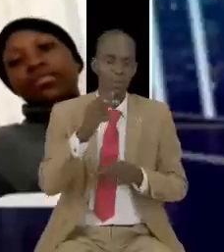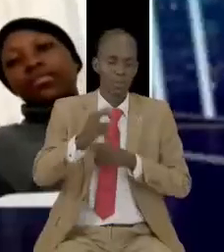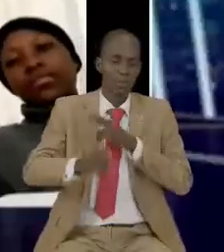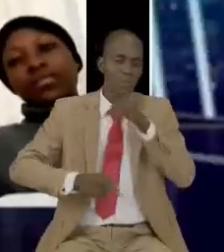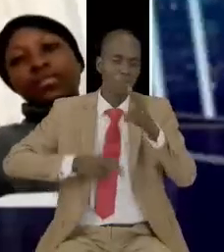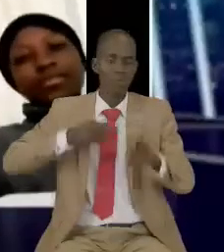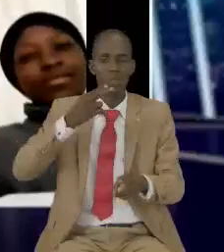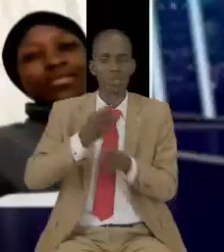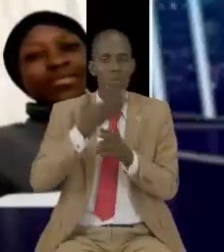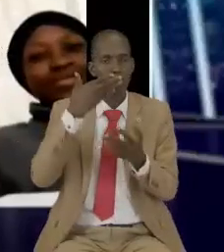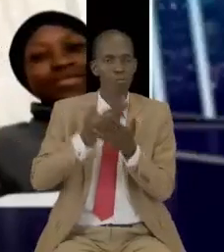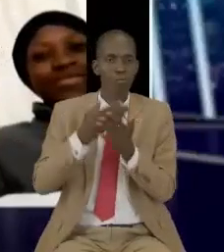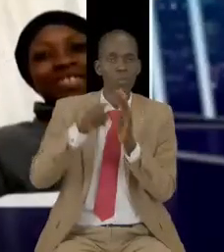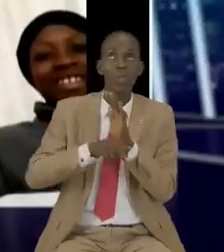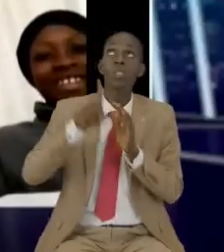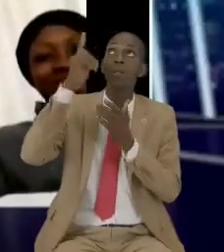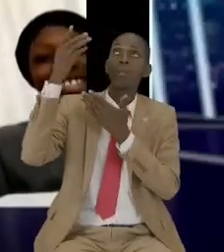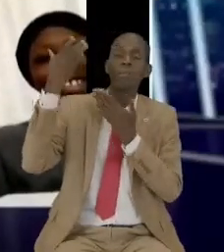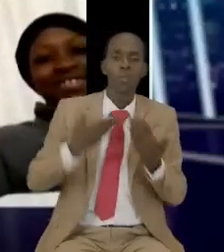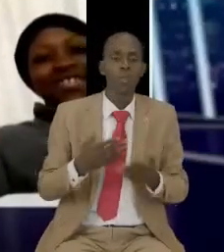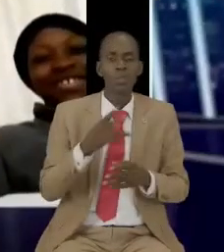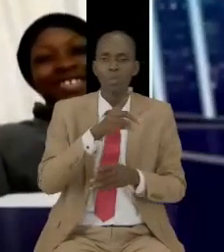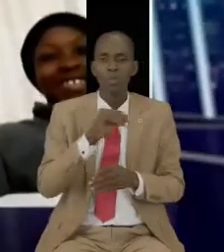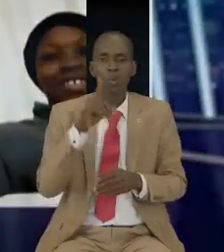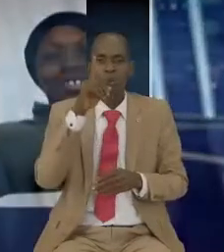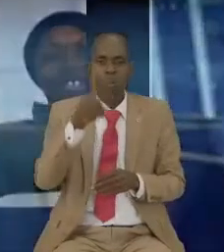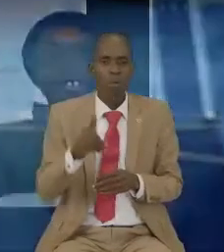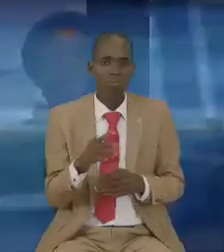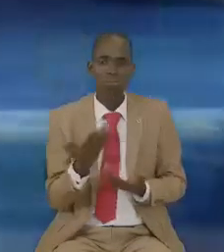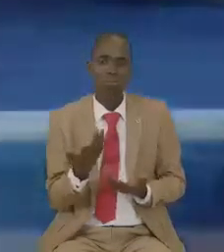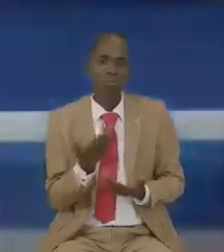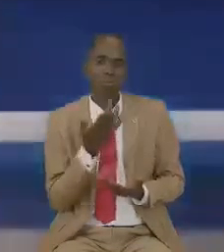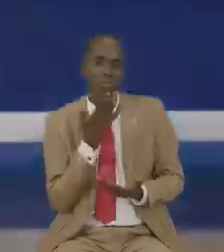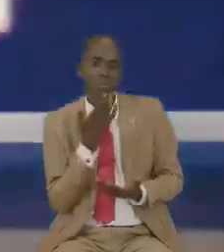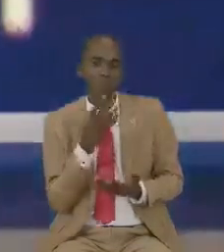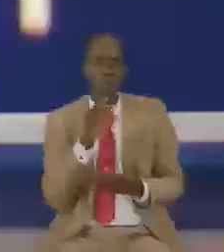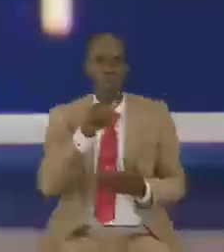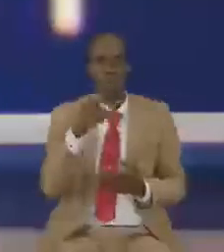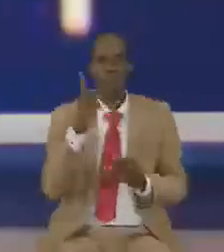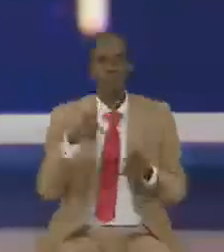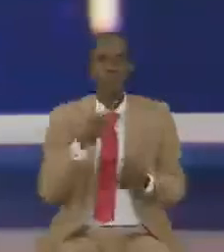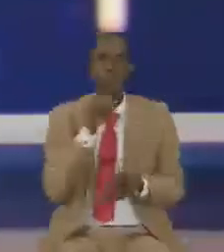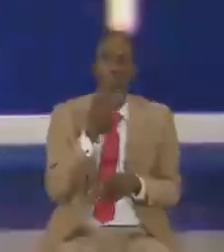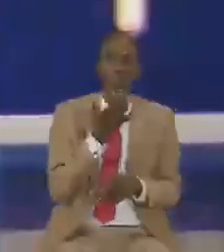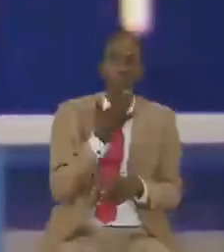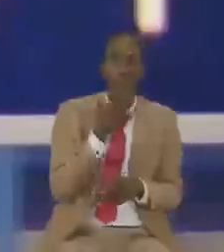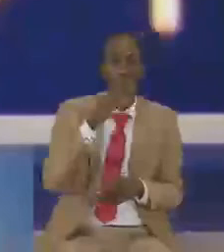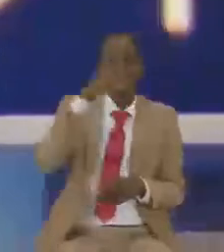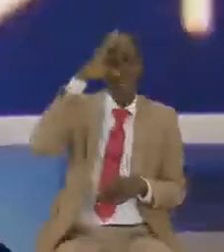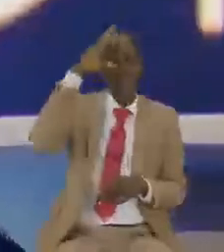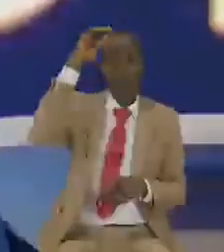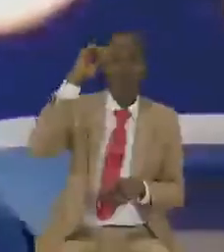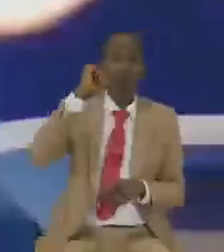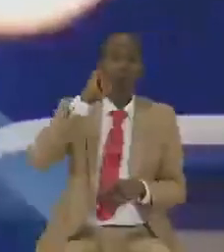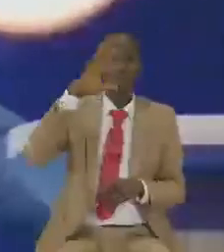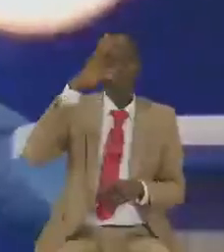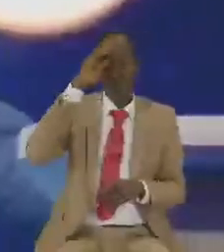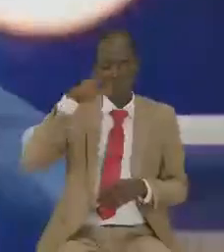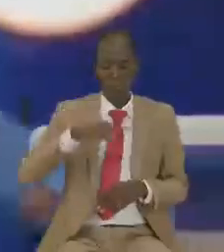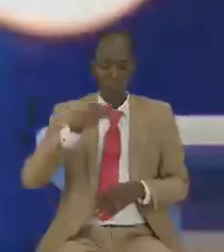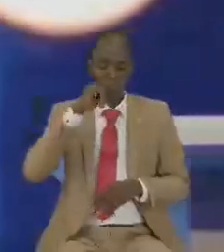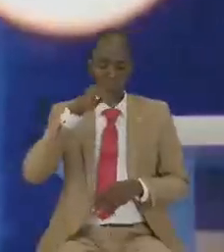brought. No discrimination and no partiality. The man, the woman, the boy, the girl, the old,